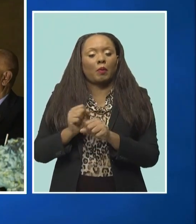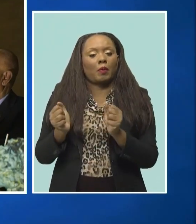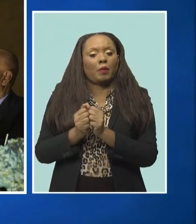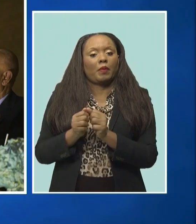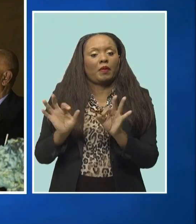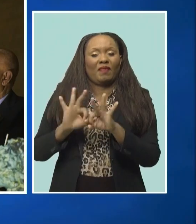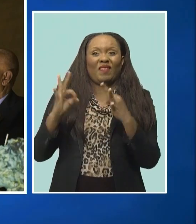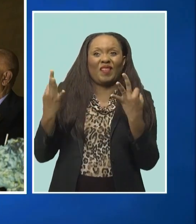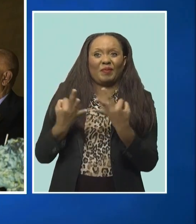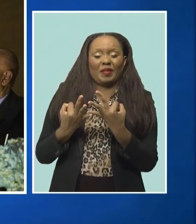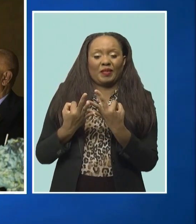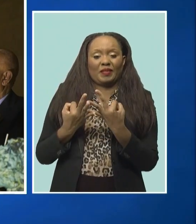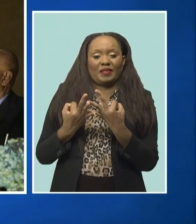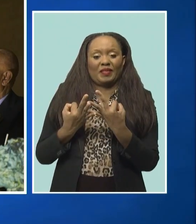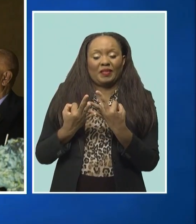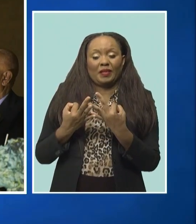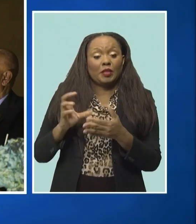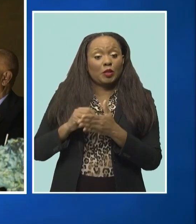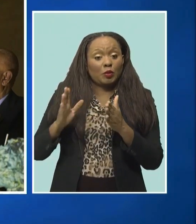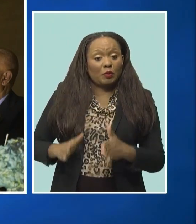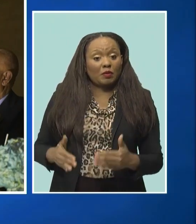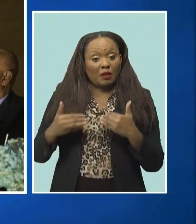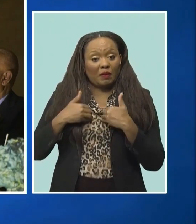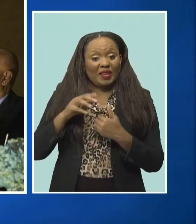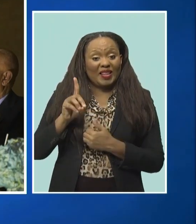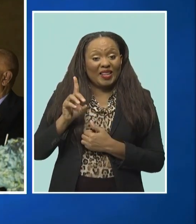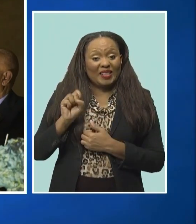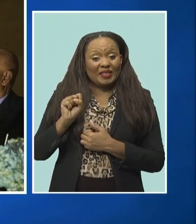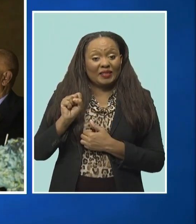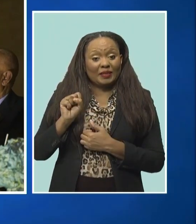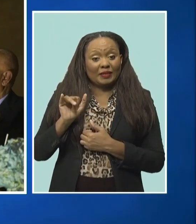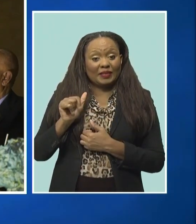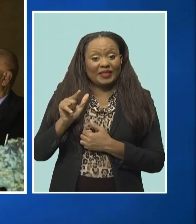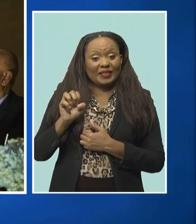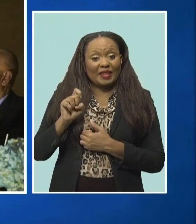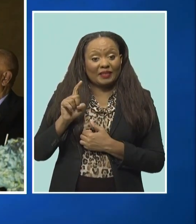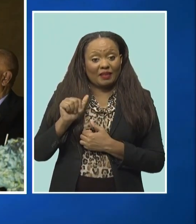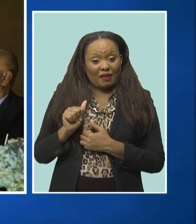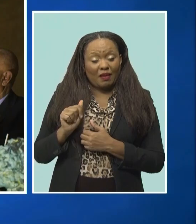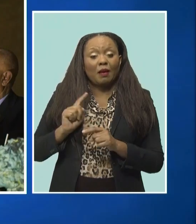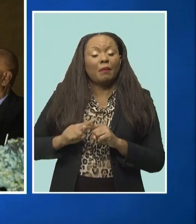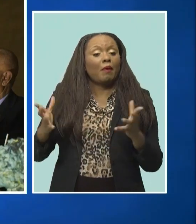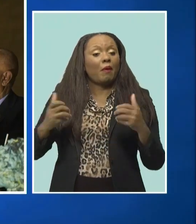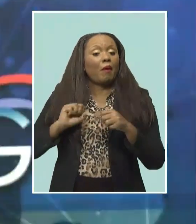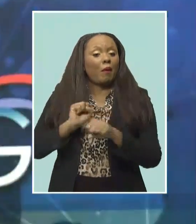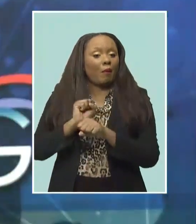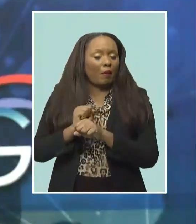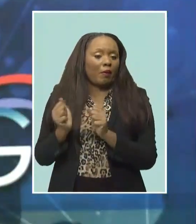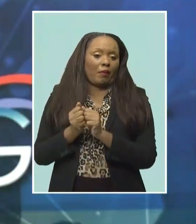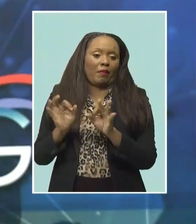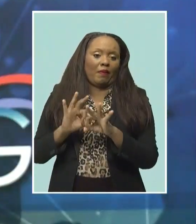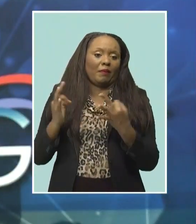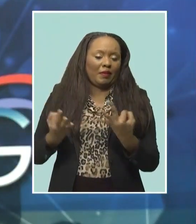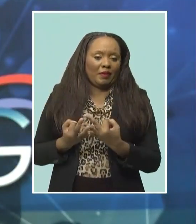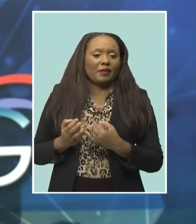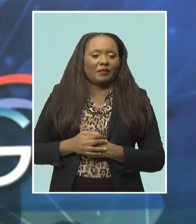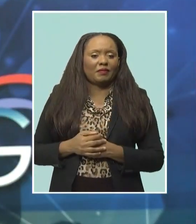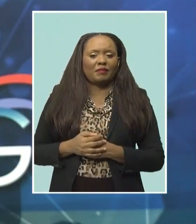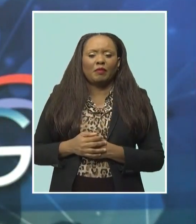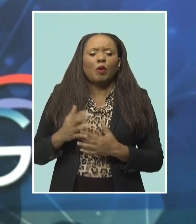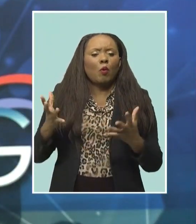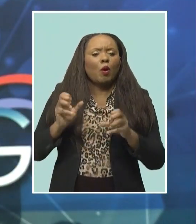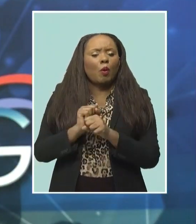any difficulties being experienced right now should be at least solved in the coming months. A major project to